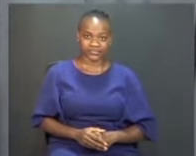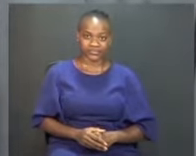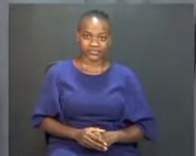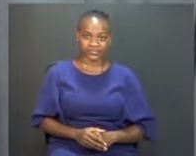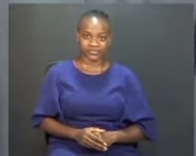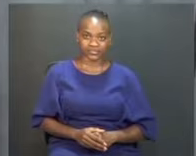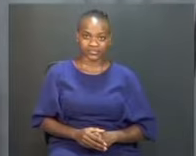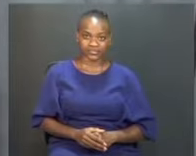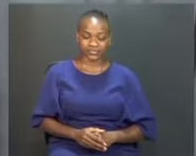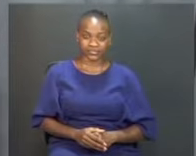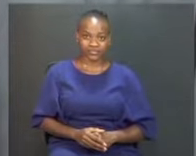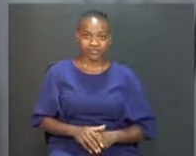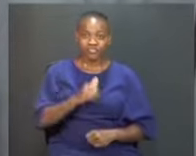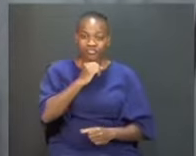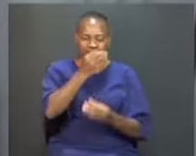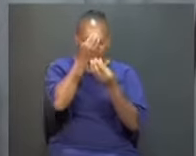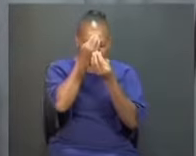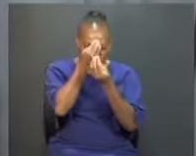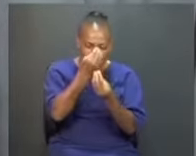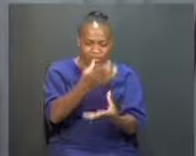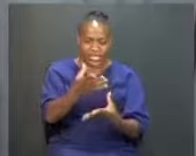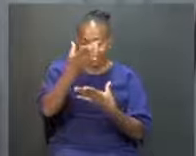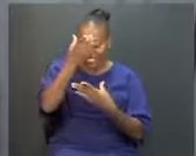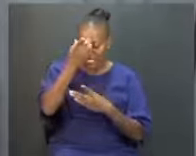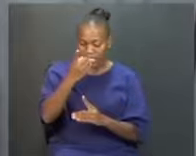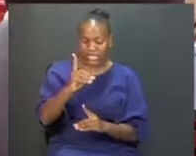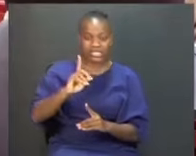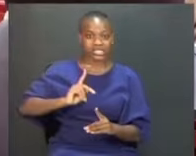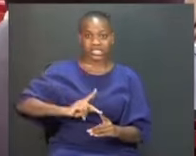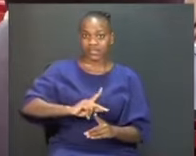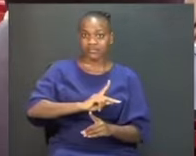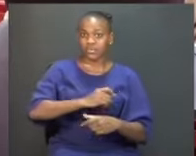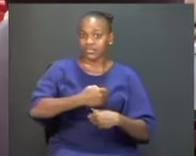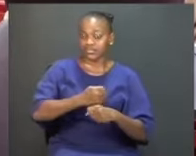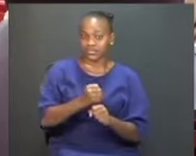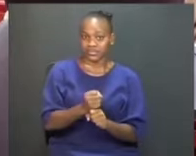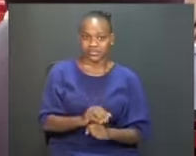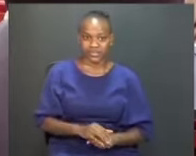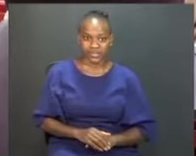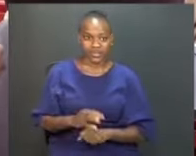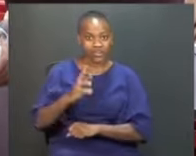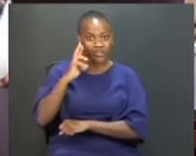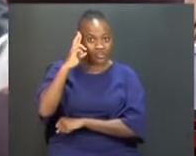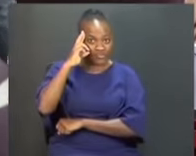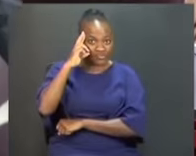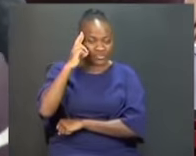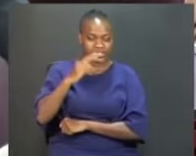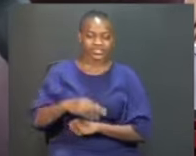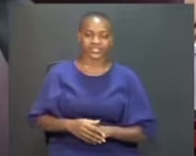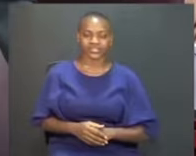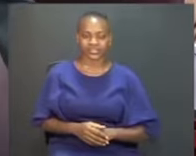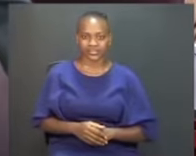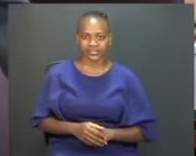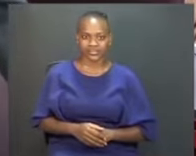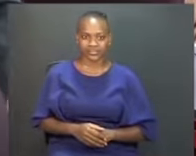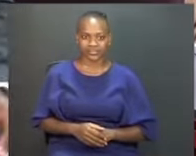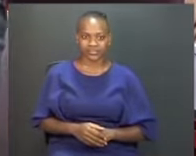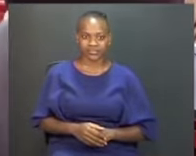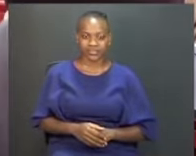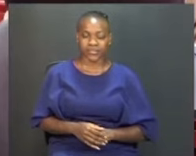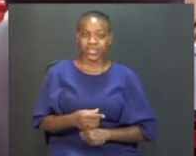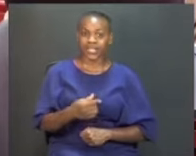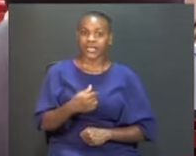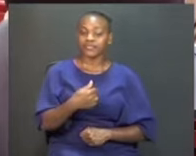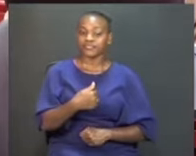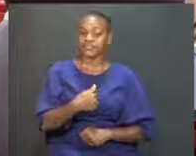In clear defiance of a resolution of this Parliament. That is why, Mr. Speaker, I have